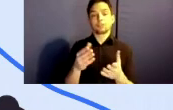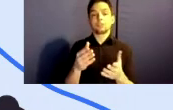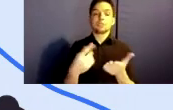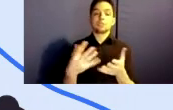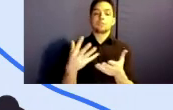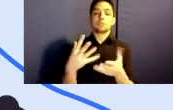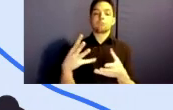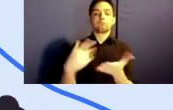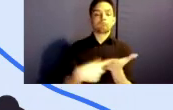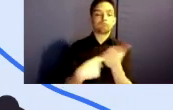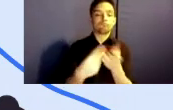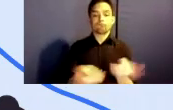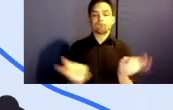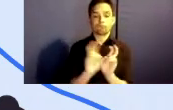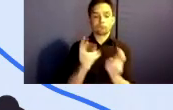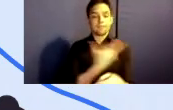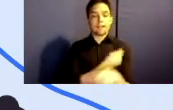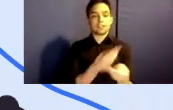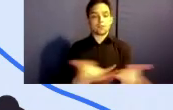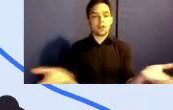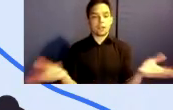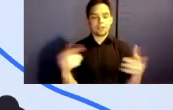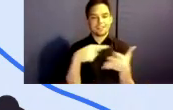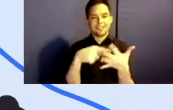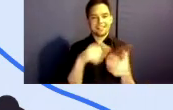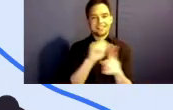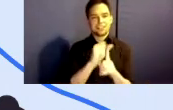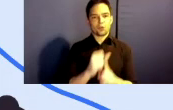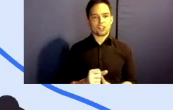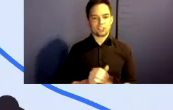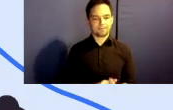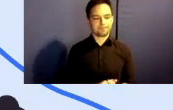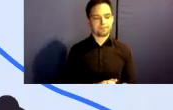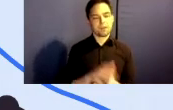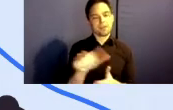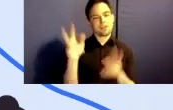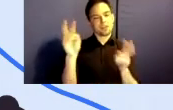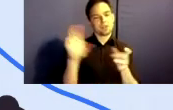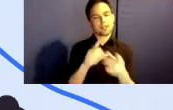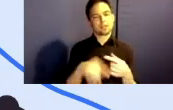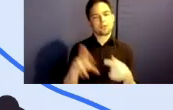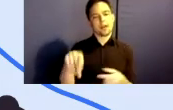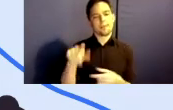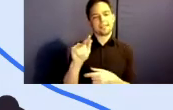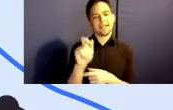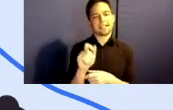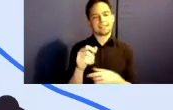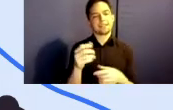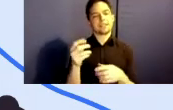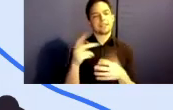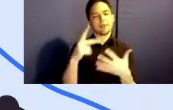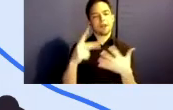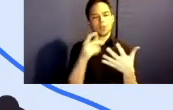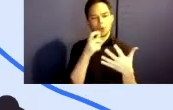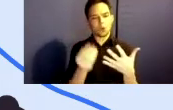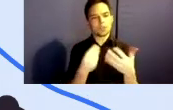around vaccine rollout in these contexts. The other issue of uptake, of course, is priority of who gets the